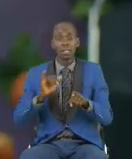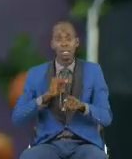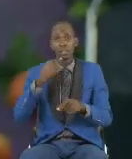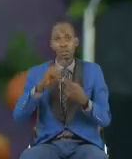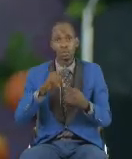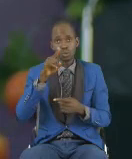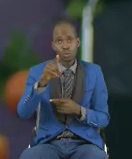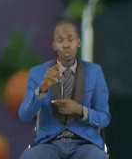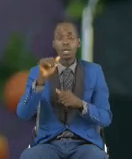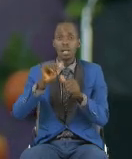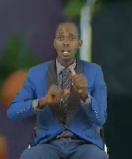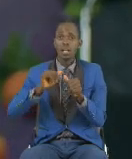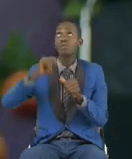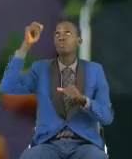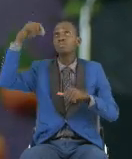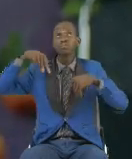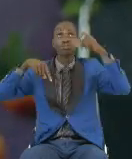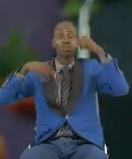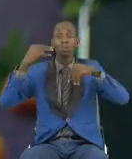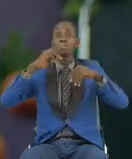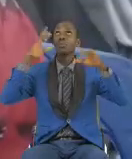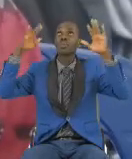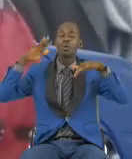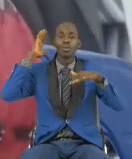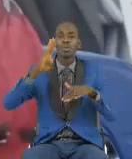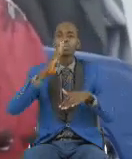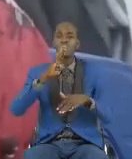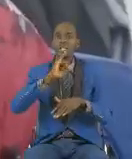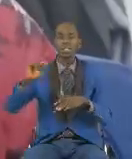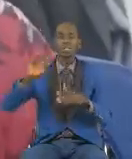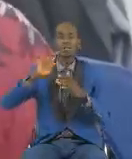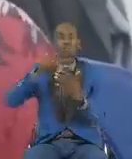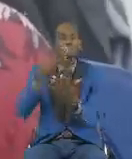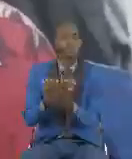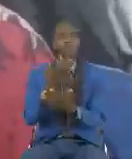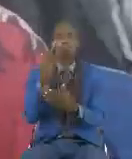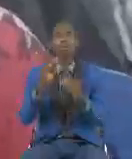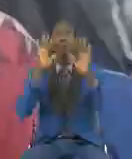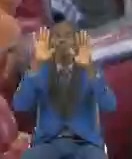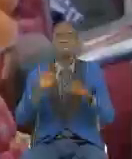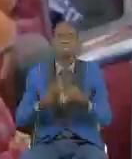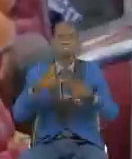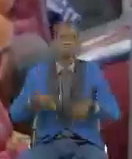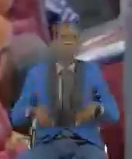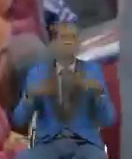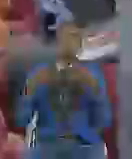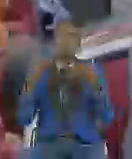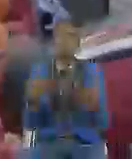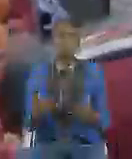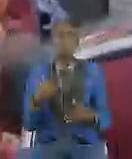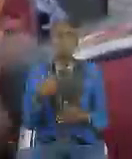will be a sign, a wonder in your life. And now, we're talking about